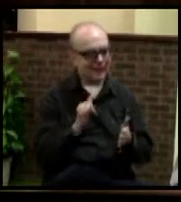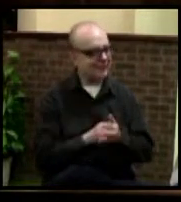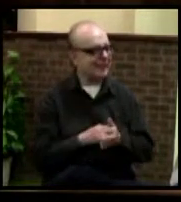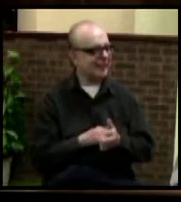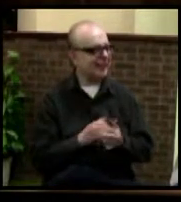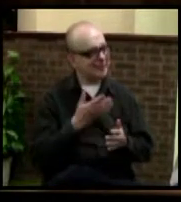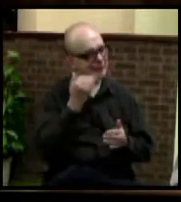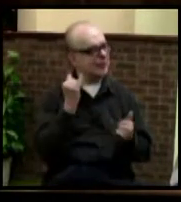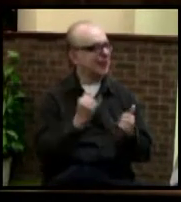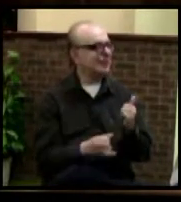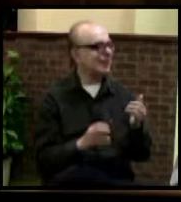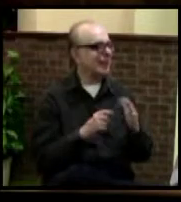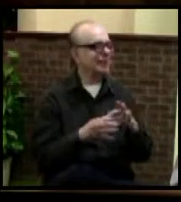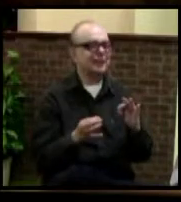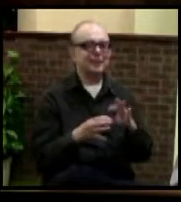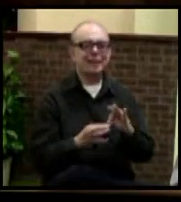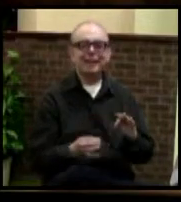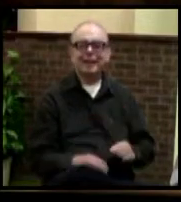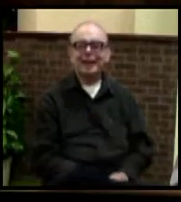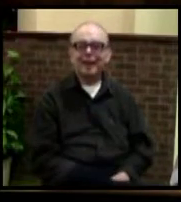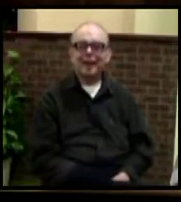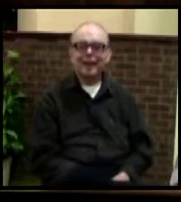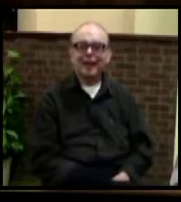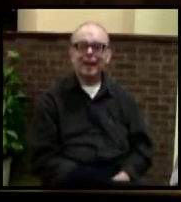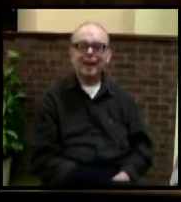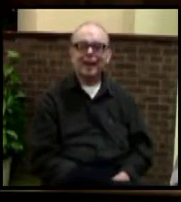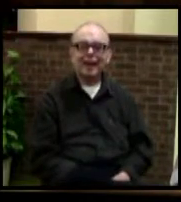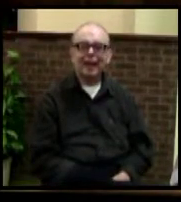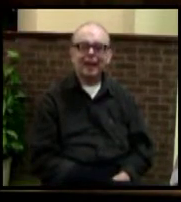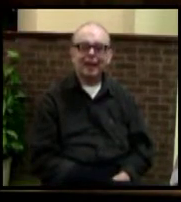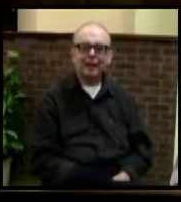it, I forgot the last verse, the last chord line. Huh? Praise